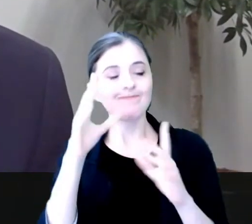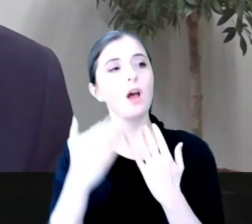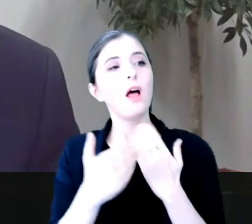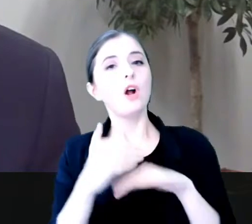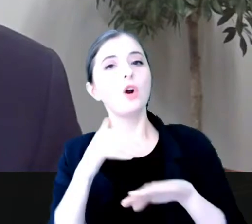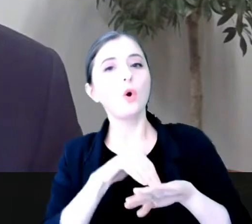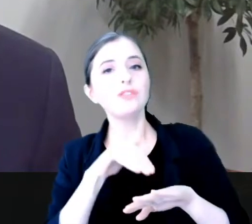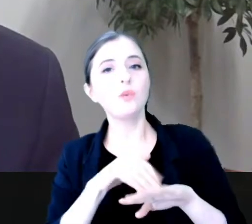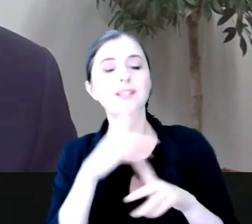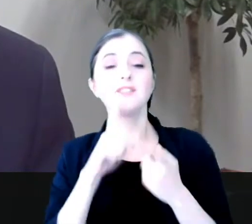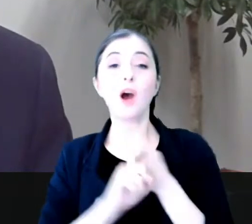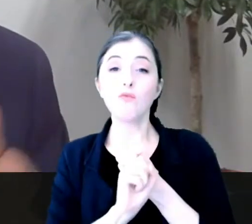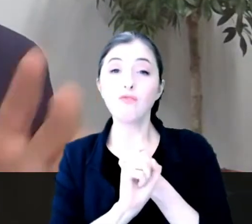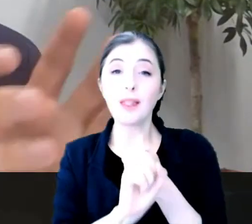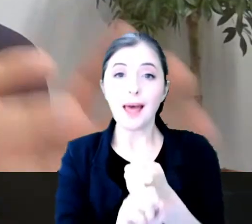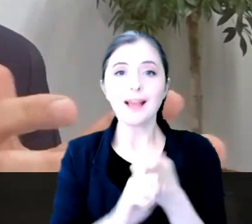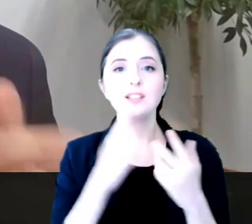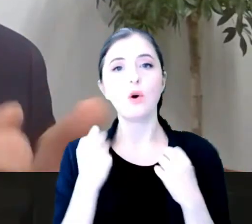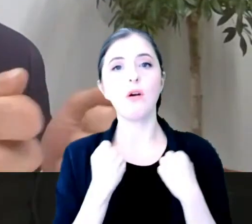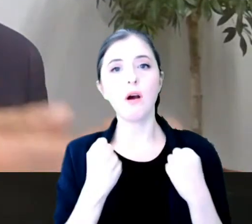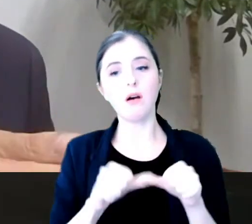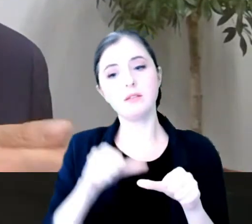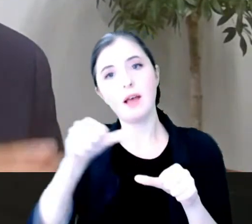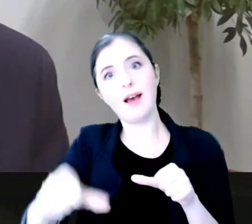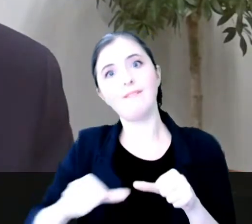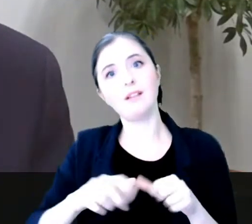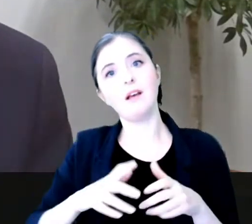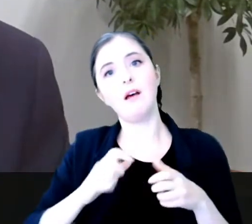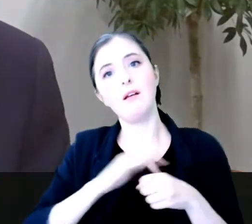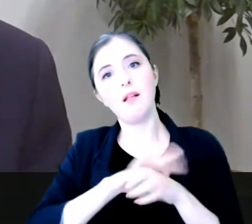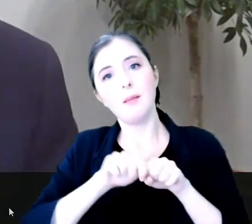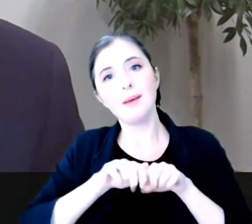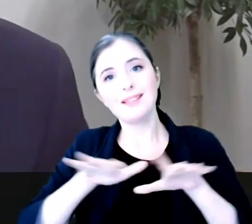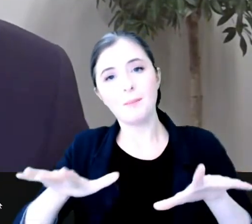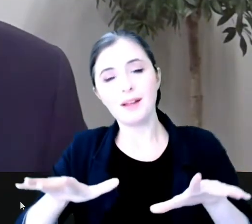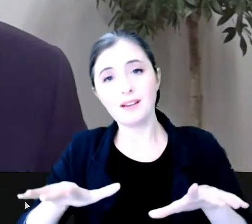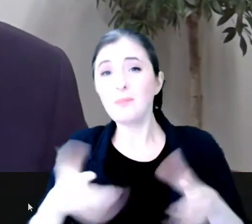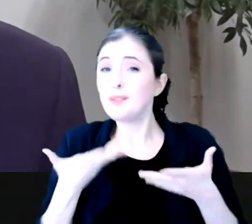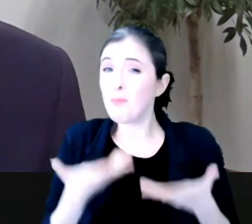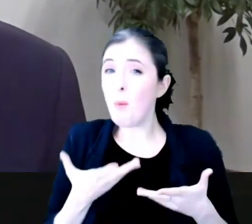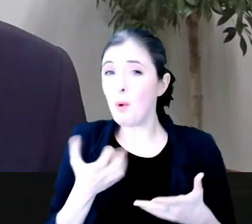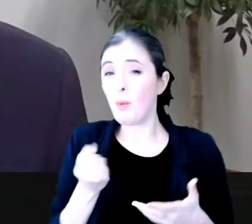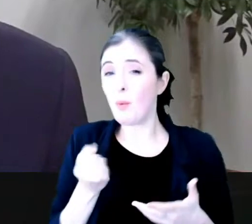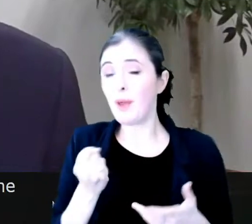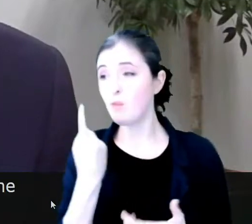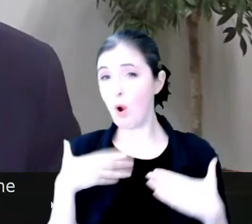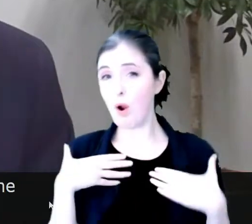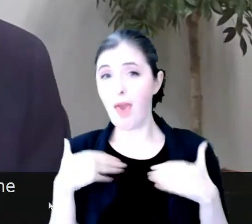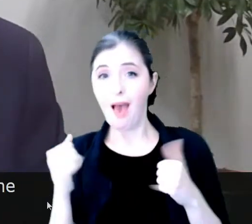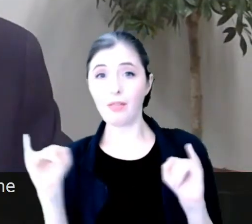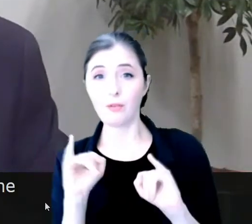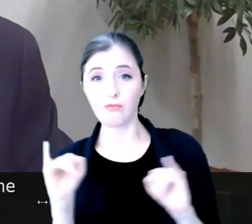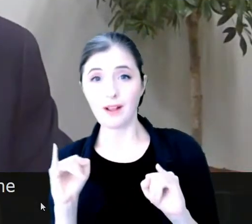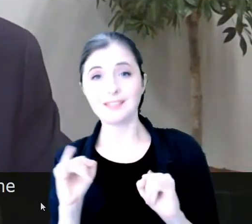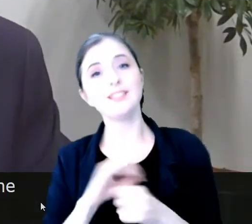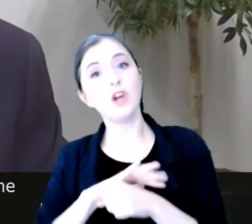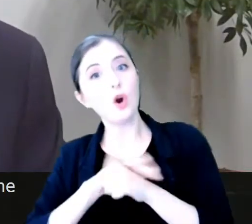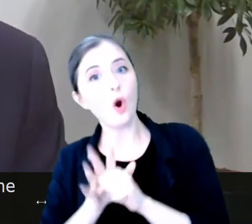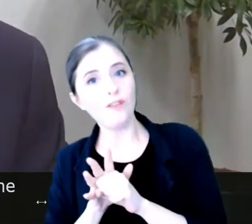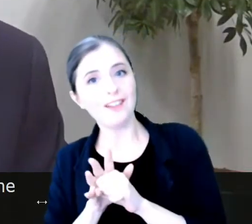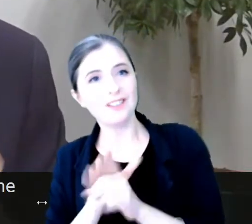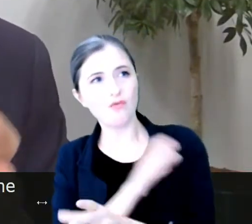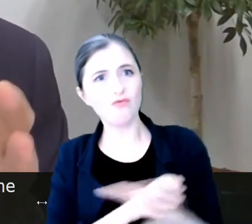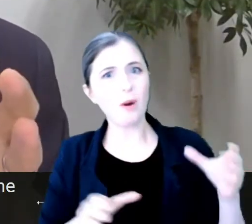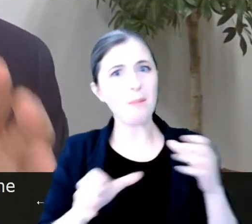we recover from this pandemic, which is one health crisis, COVID, replaced by another one, poor quality air. The